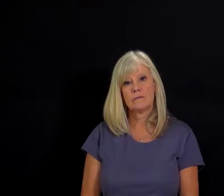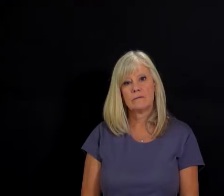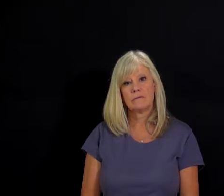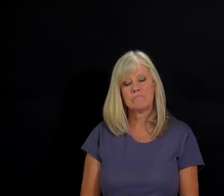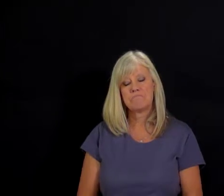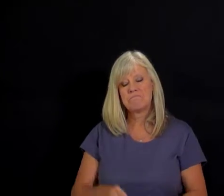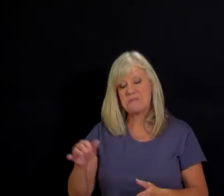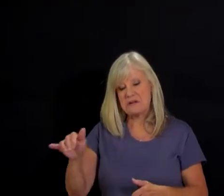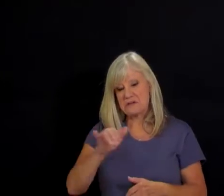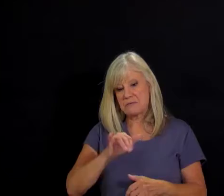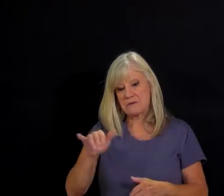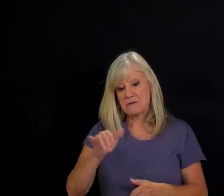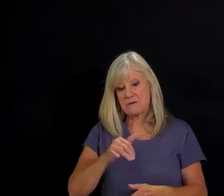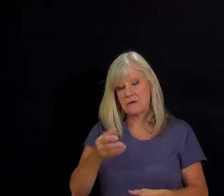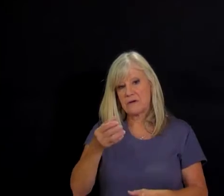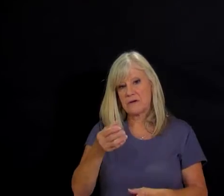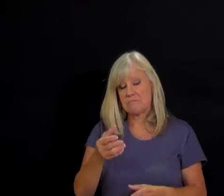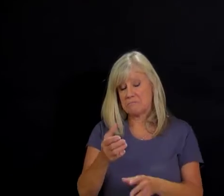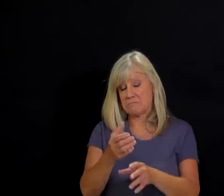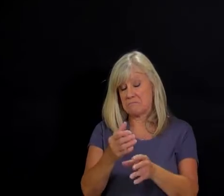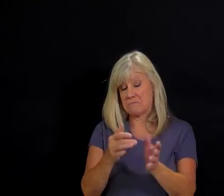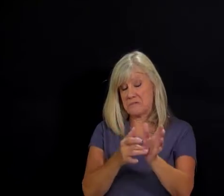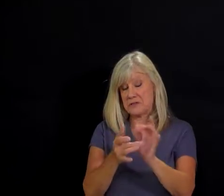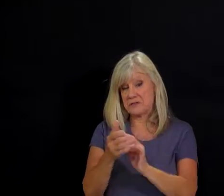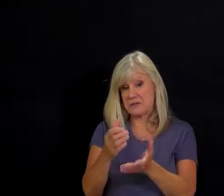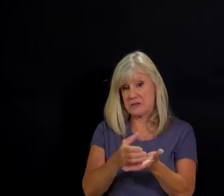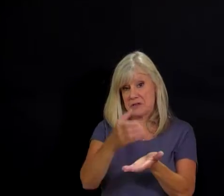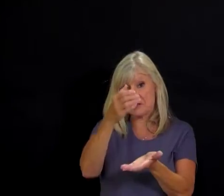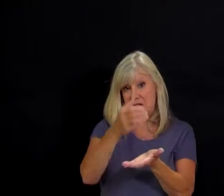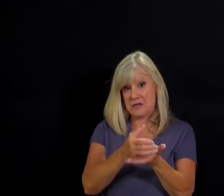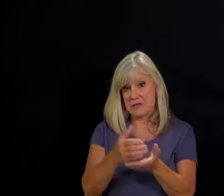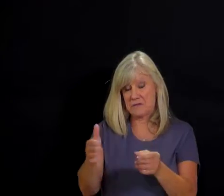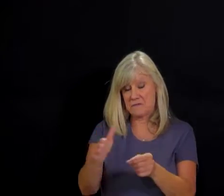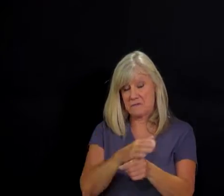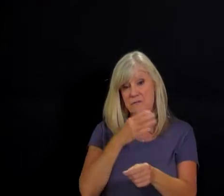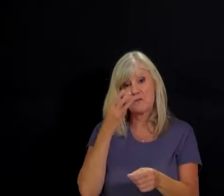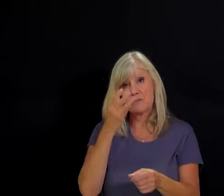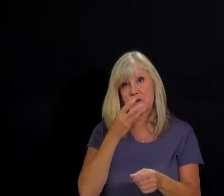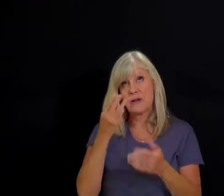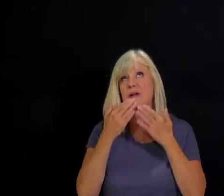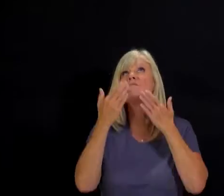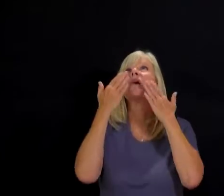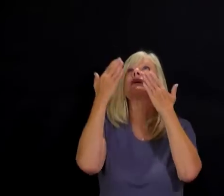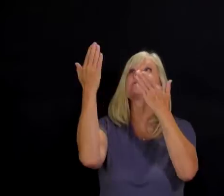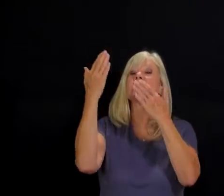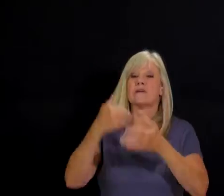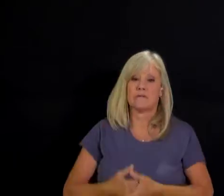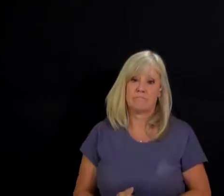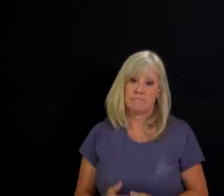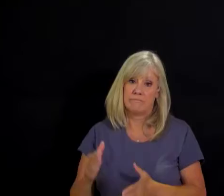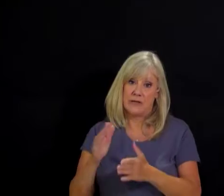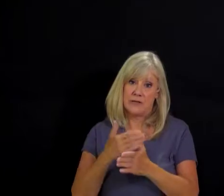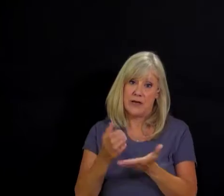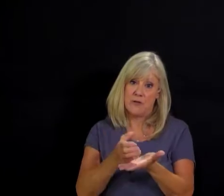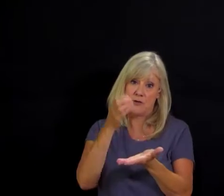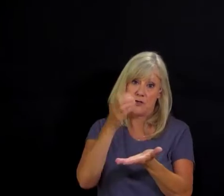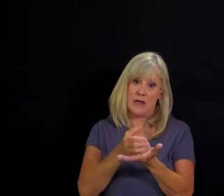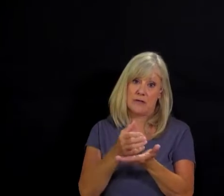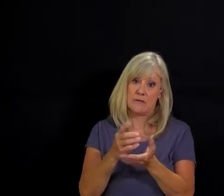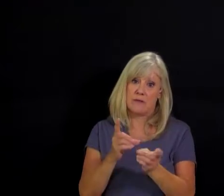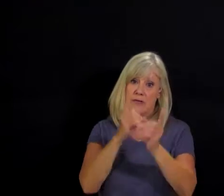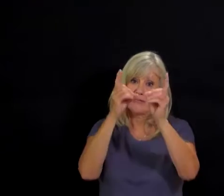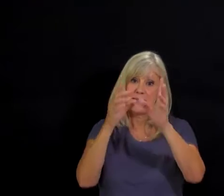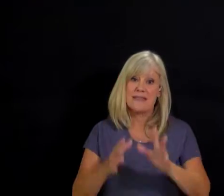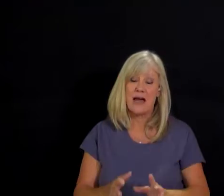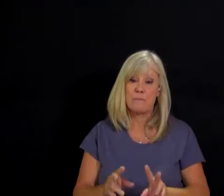In a similar way, taking the chalice filled with the fruit of the vine, he gave thanks and gave the chalice to his